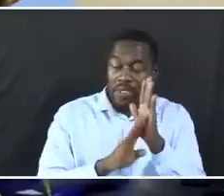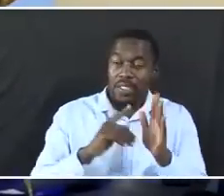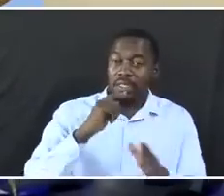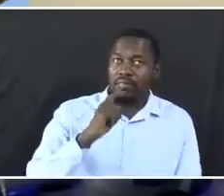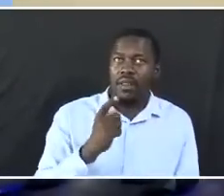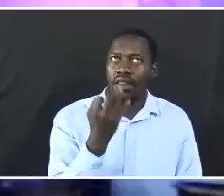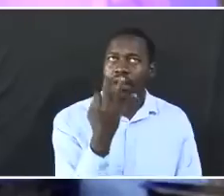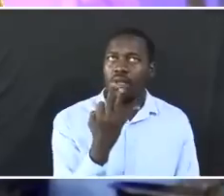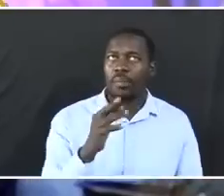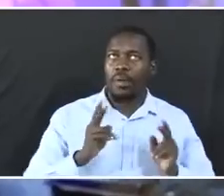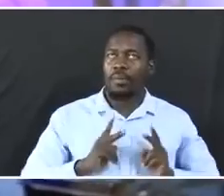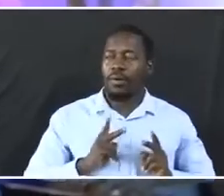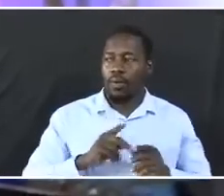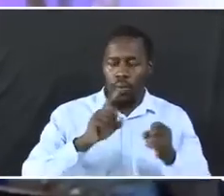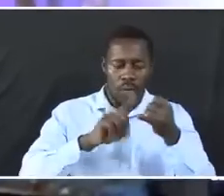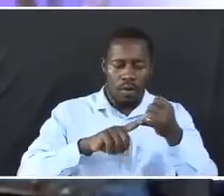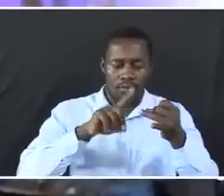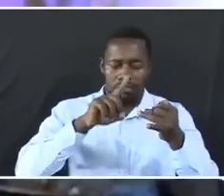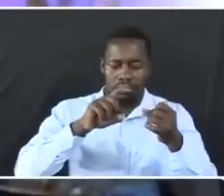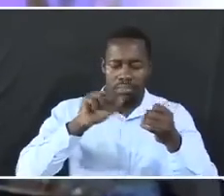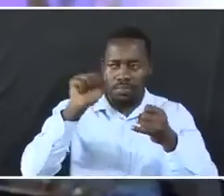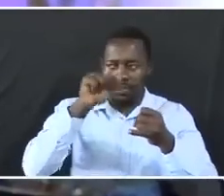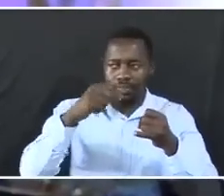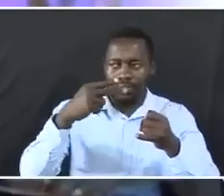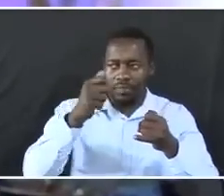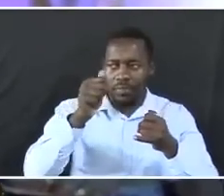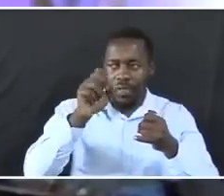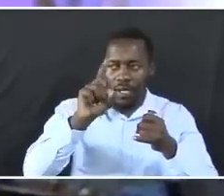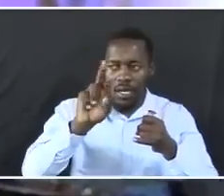opinion from the biblical stand.